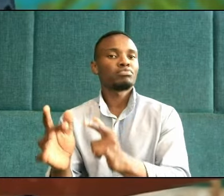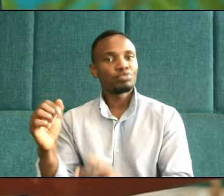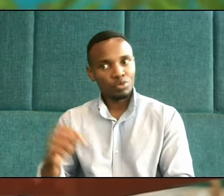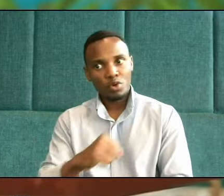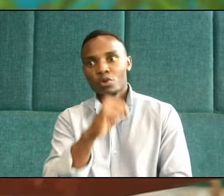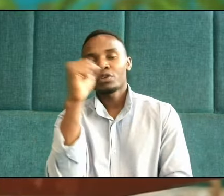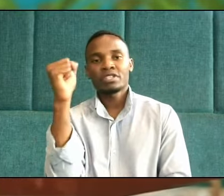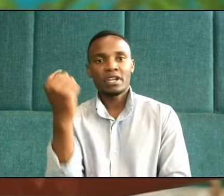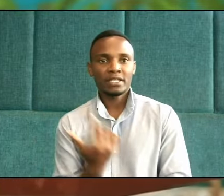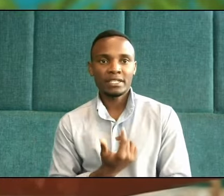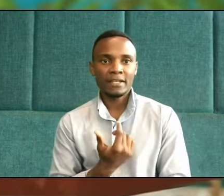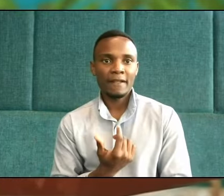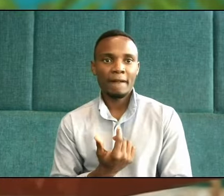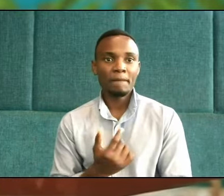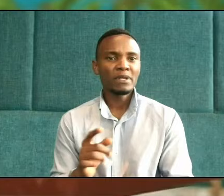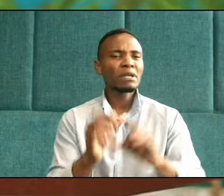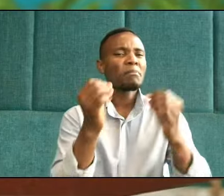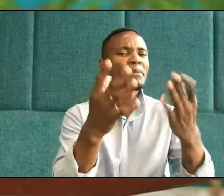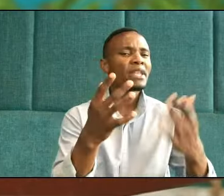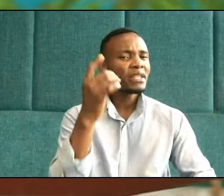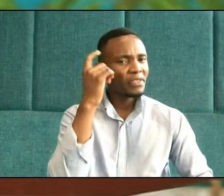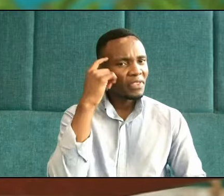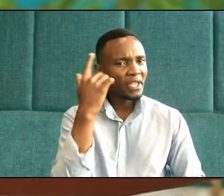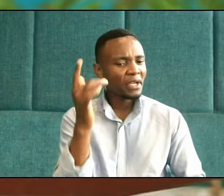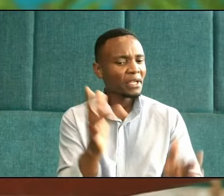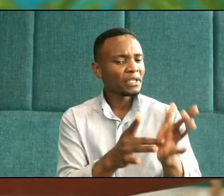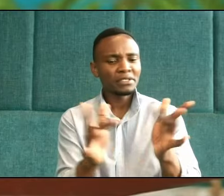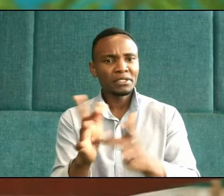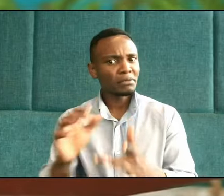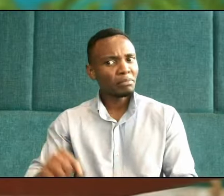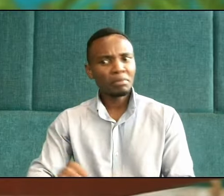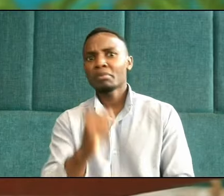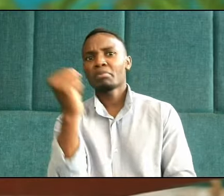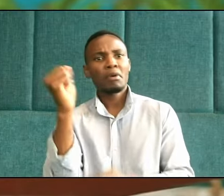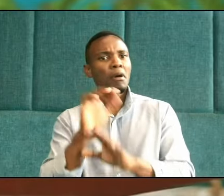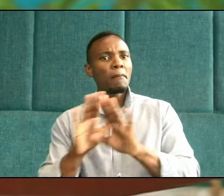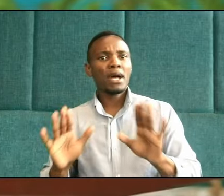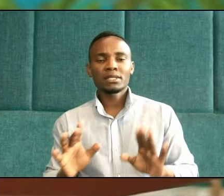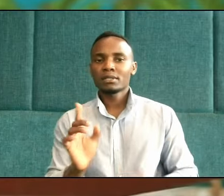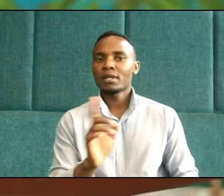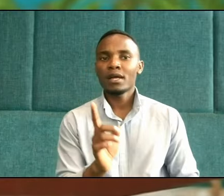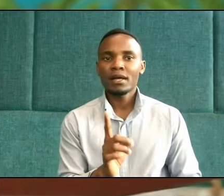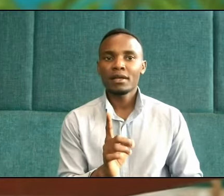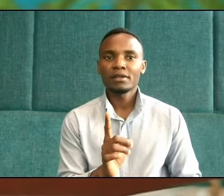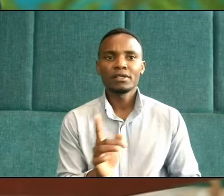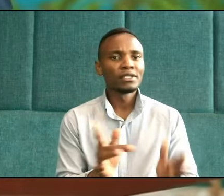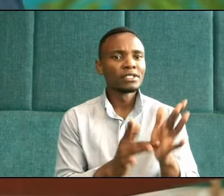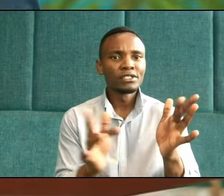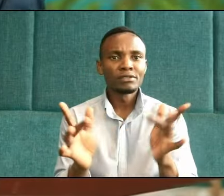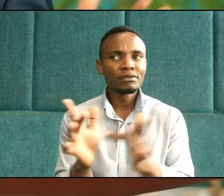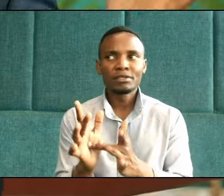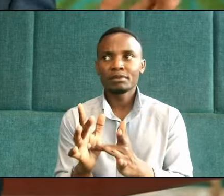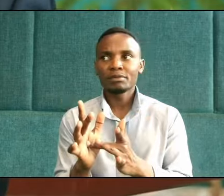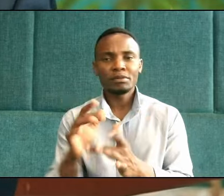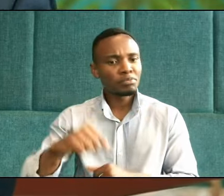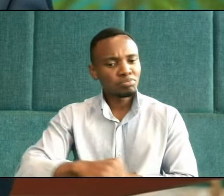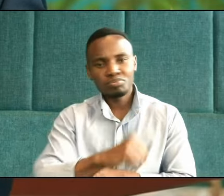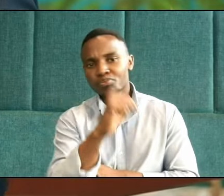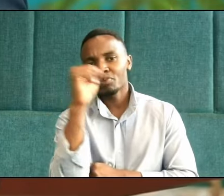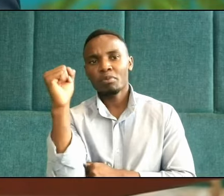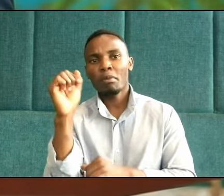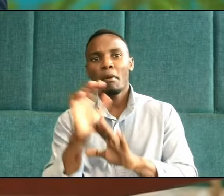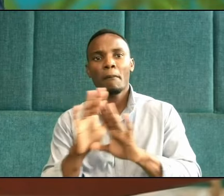of us think that Jesus just resurrected. Jesus did not just resurrect. The word of the